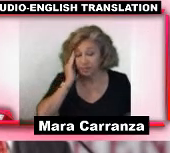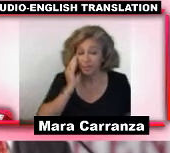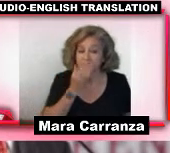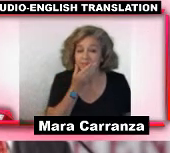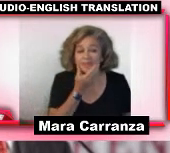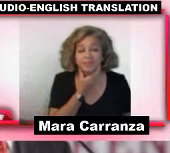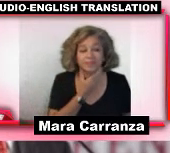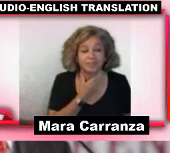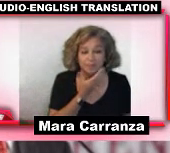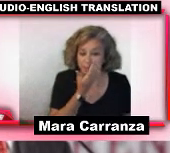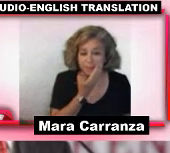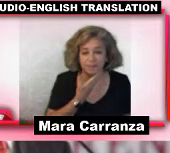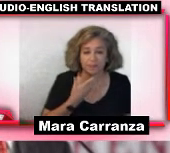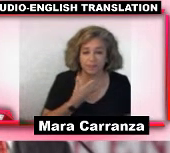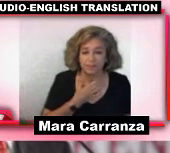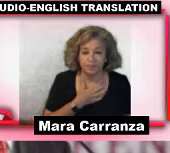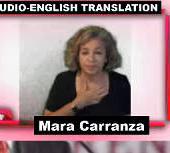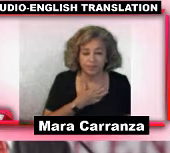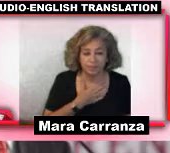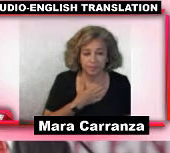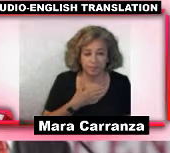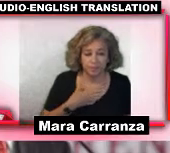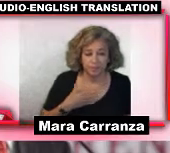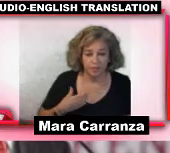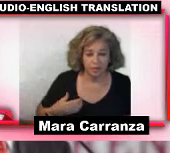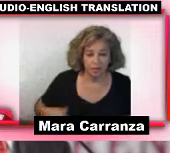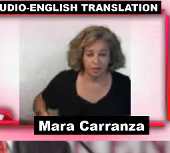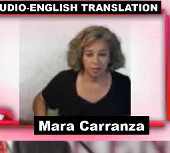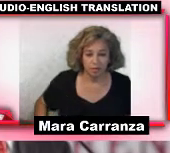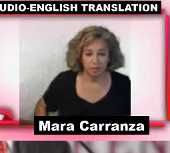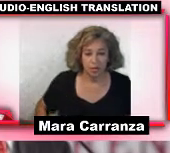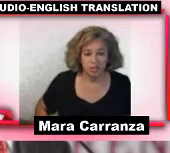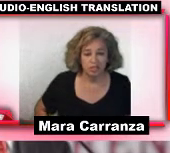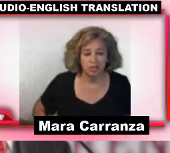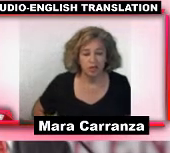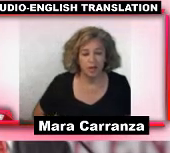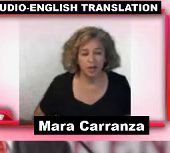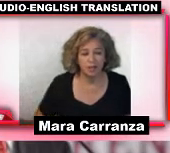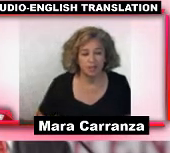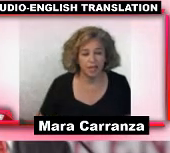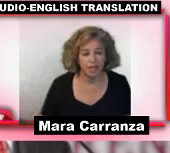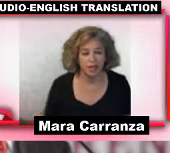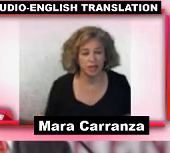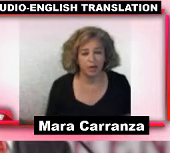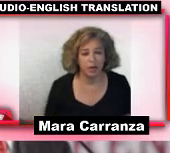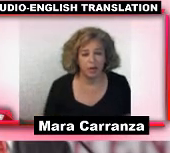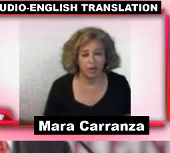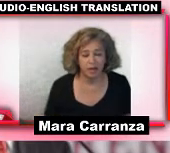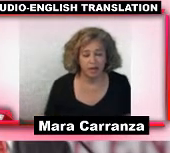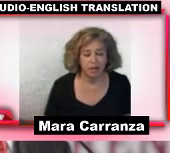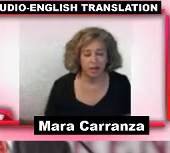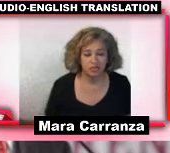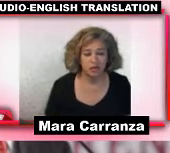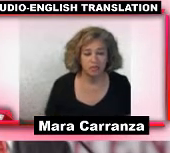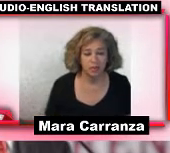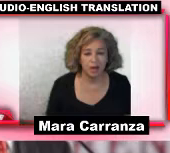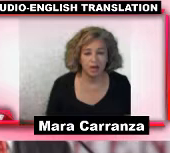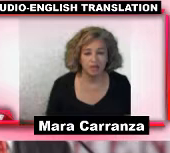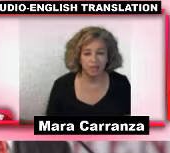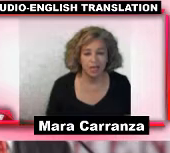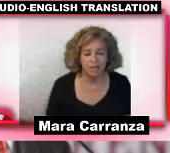gobierno estadounidense de Donald Trump. Es decir, Trump sabe que no son amigos y se fue, So as they know,